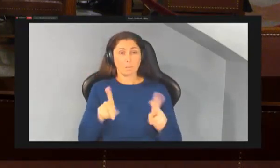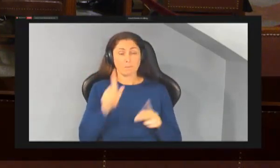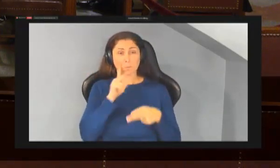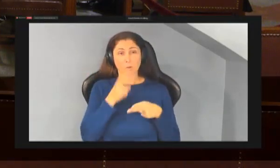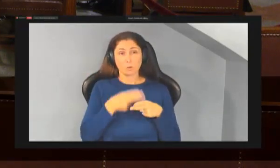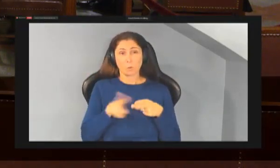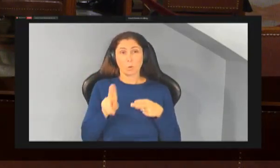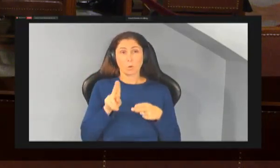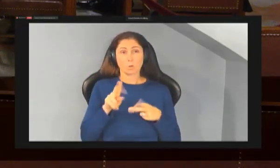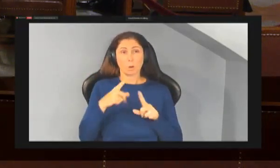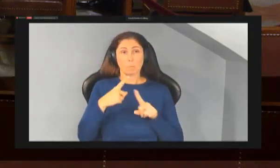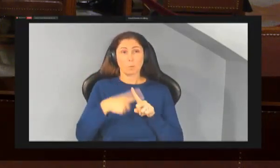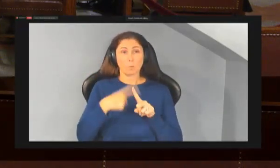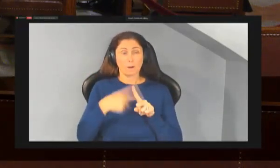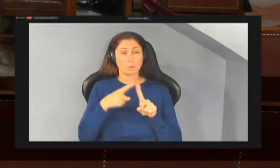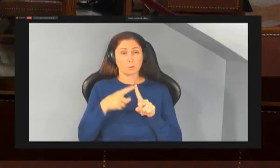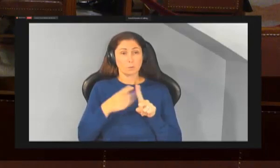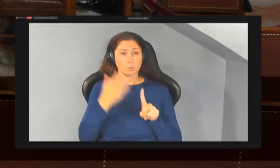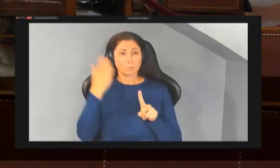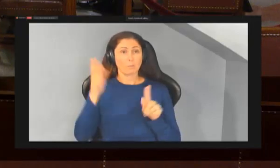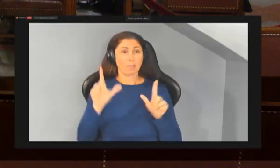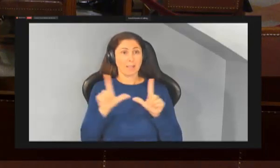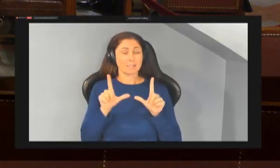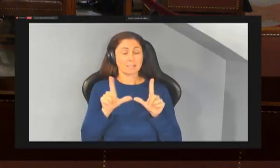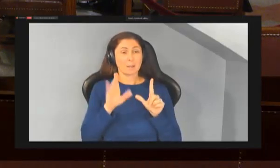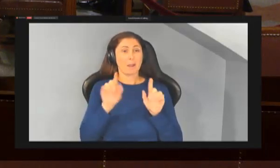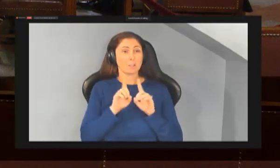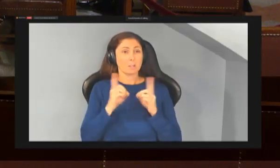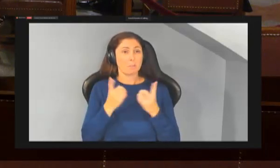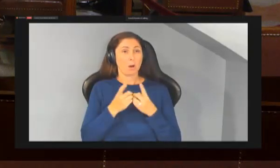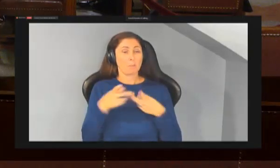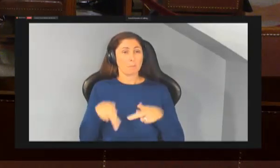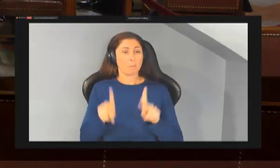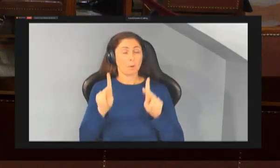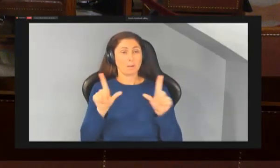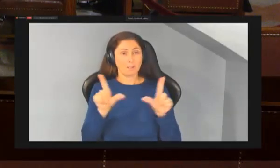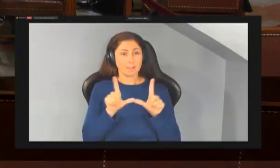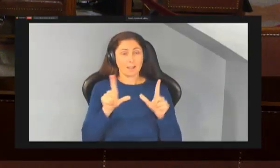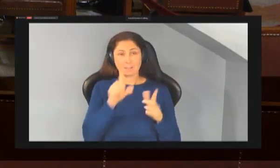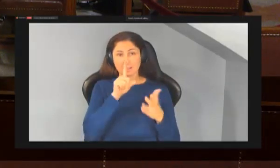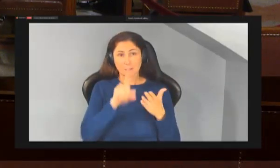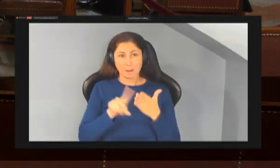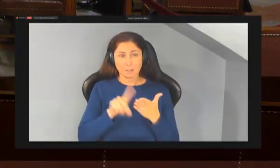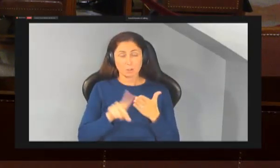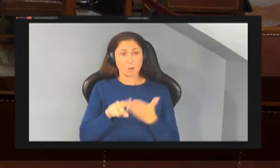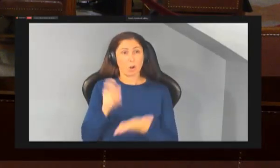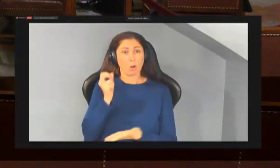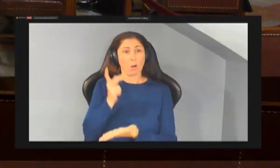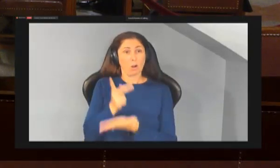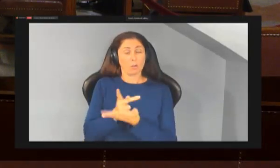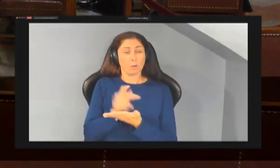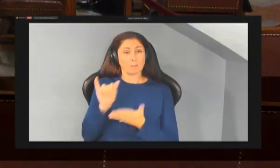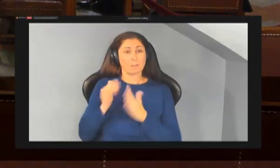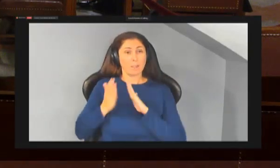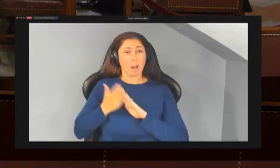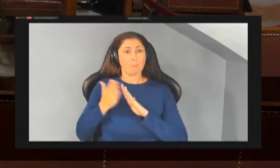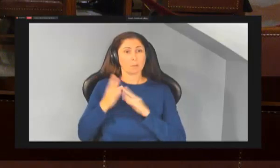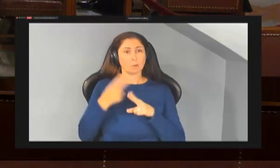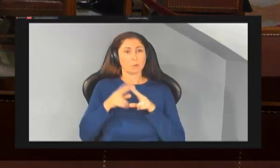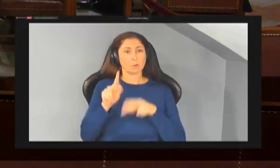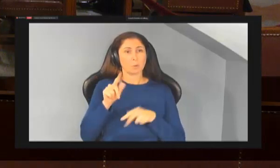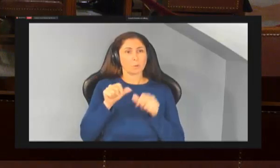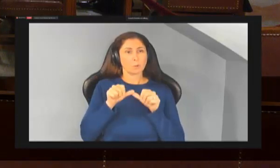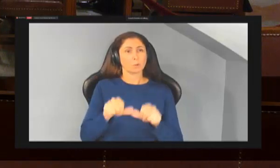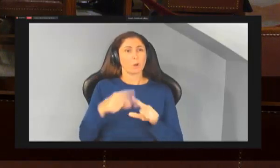to the issuance of licenses by the Department of Permits, Licenses, and Inspections, authorizing the operation of short-term rentals in the City